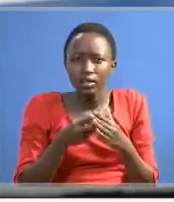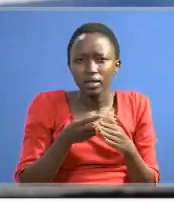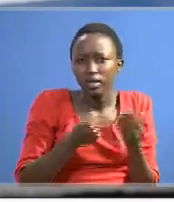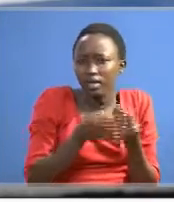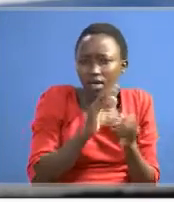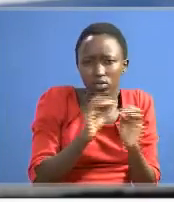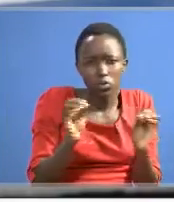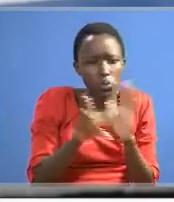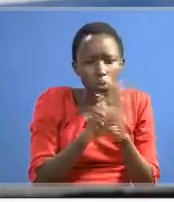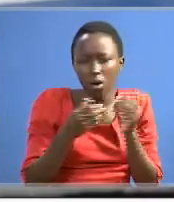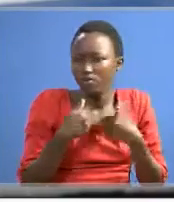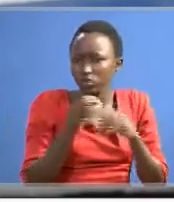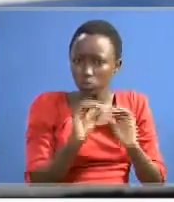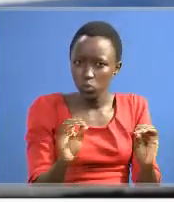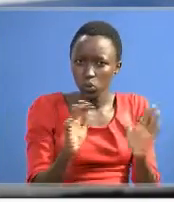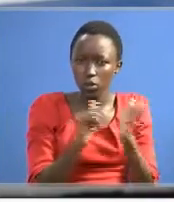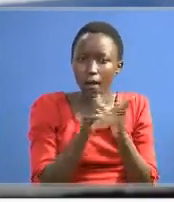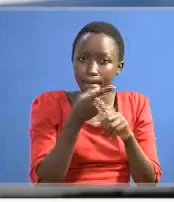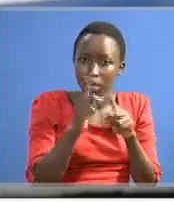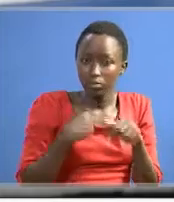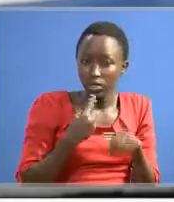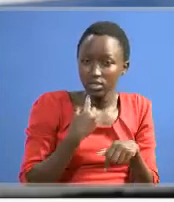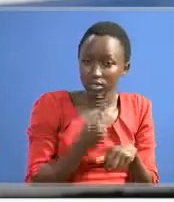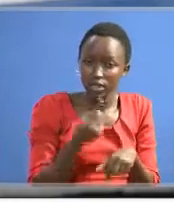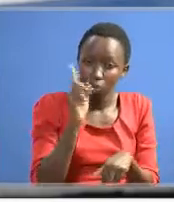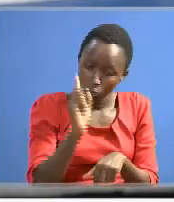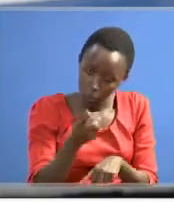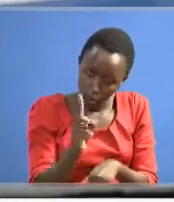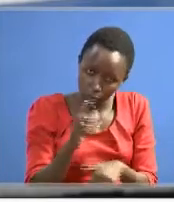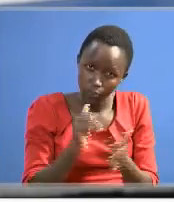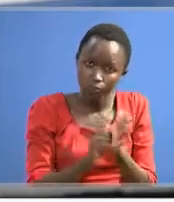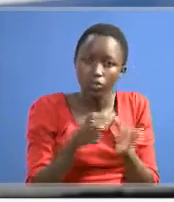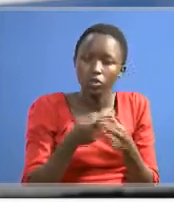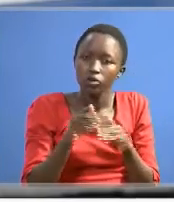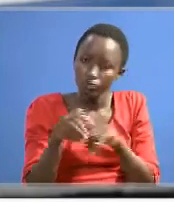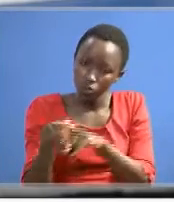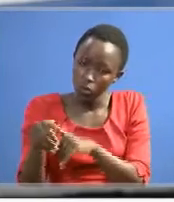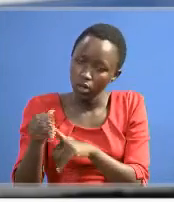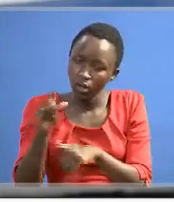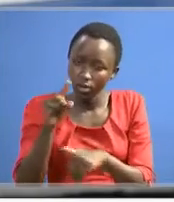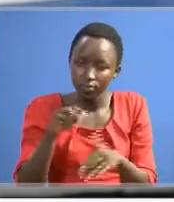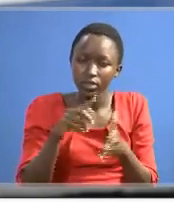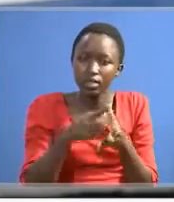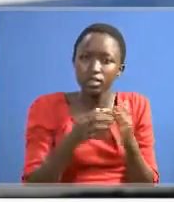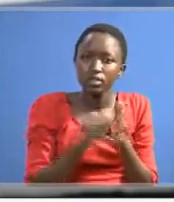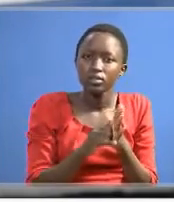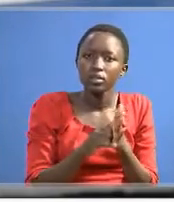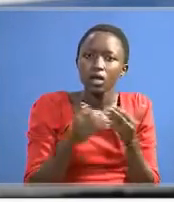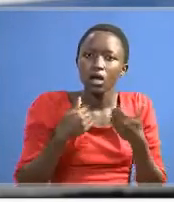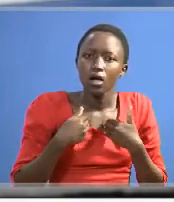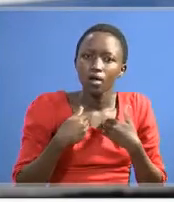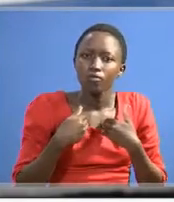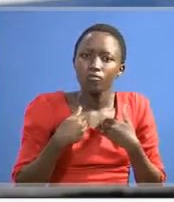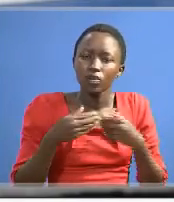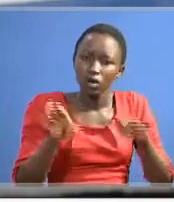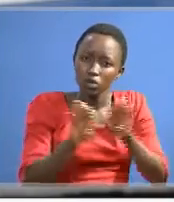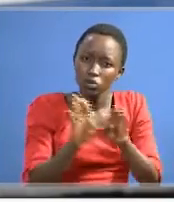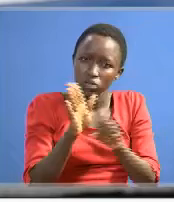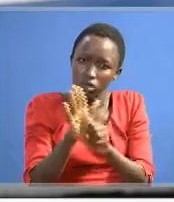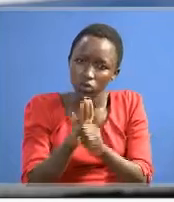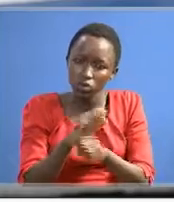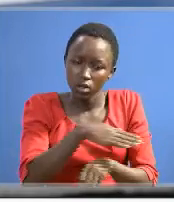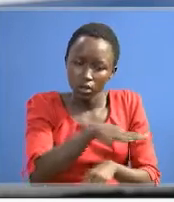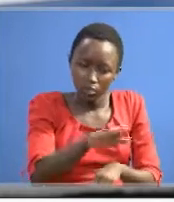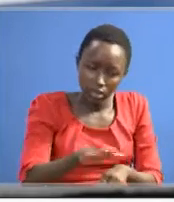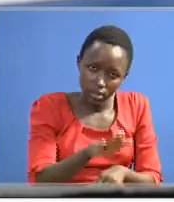whether the law is there or not. But what I'm saying, my warning to them, is that we're catching up on them. We have closed quite a number of sites